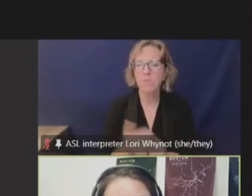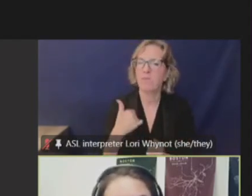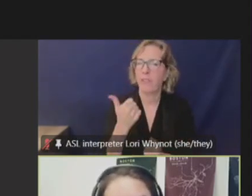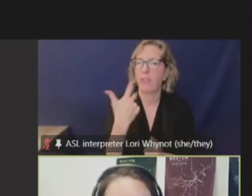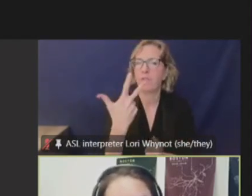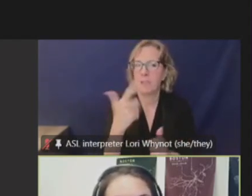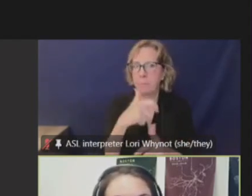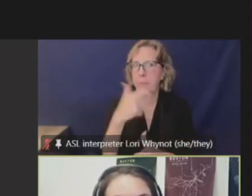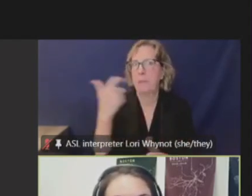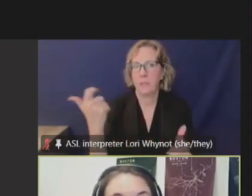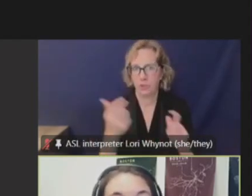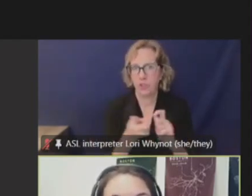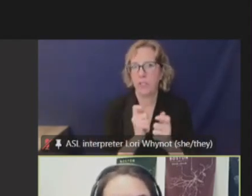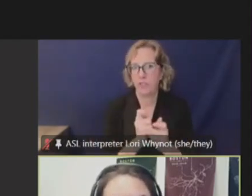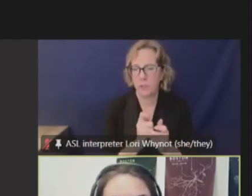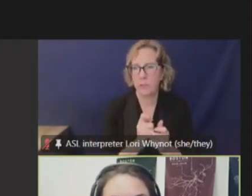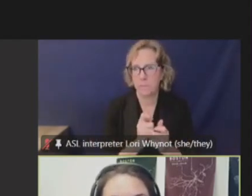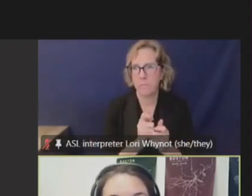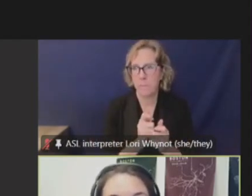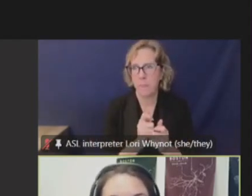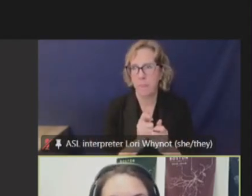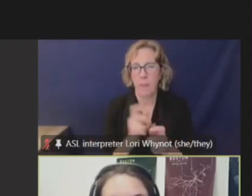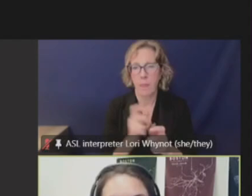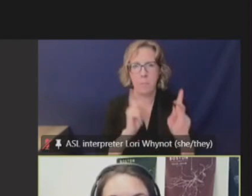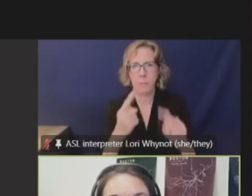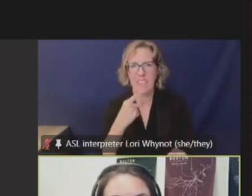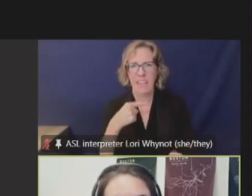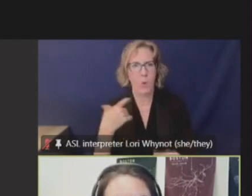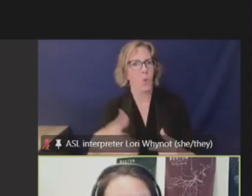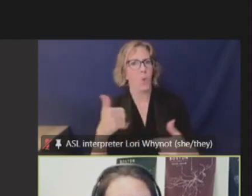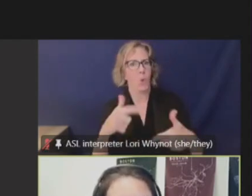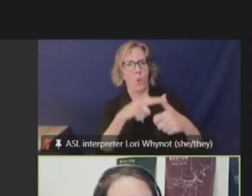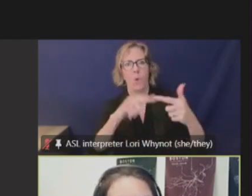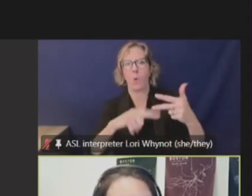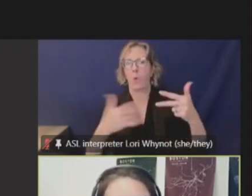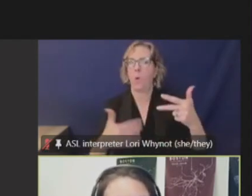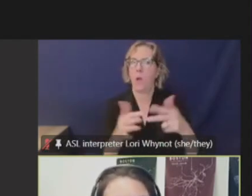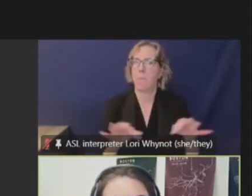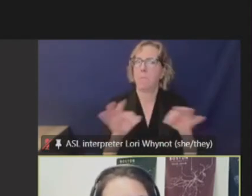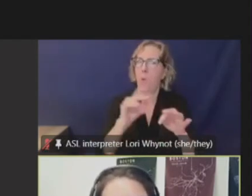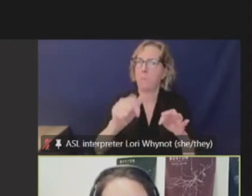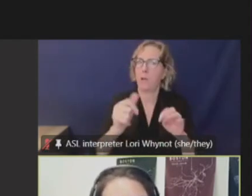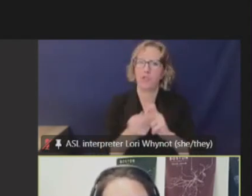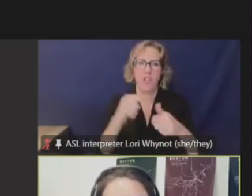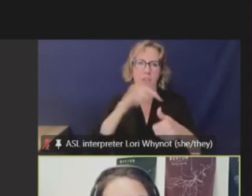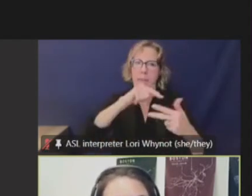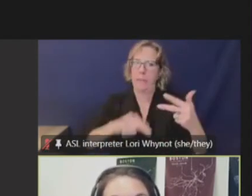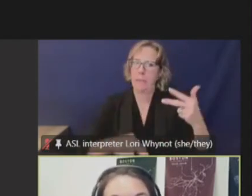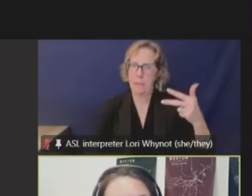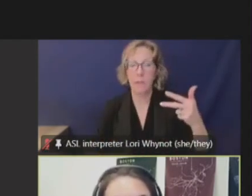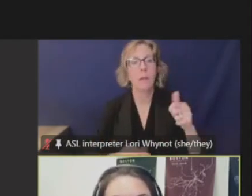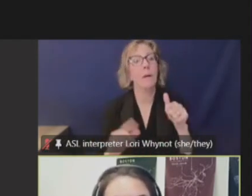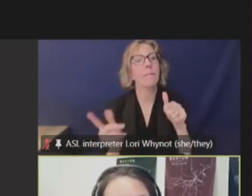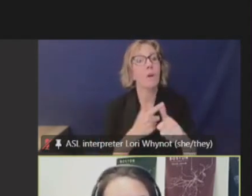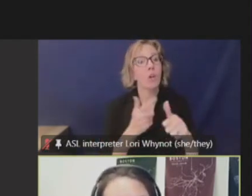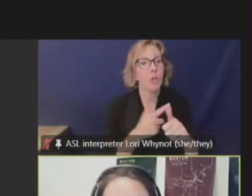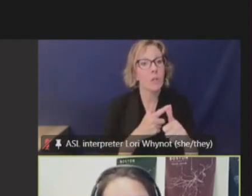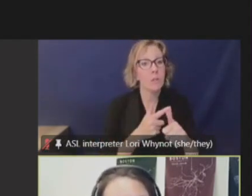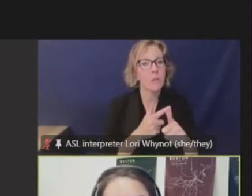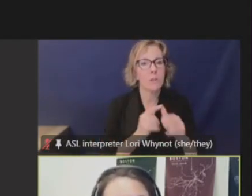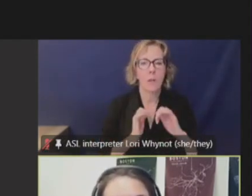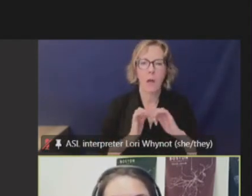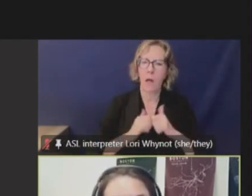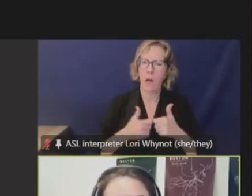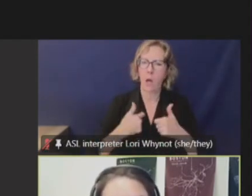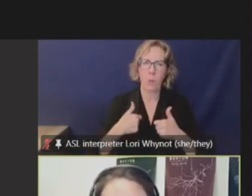we heard as the most important to get right and make changes on. The first one is about our engagement